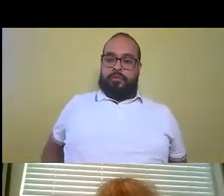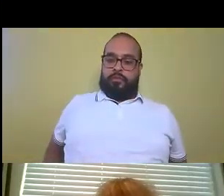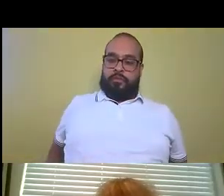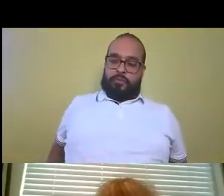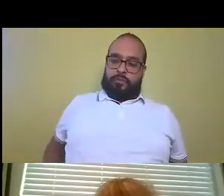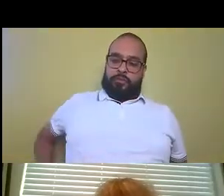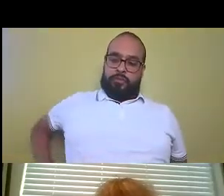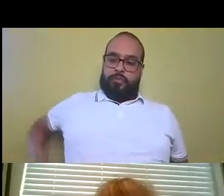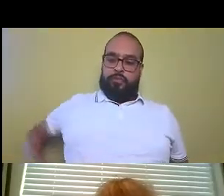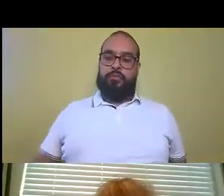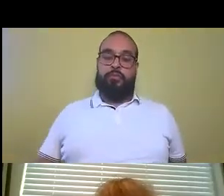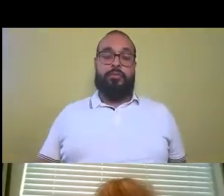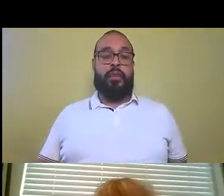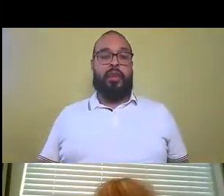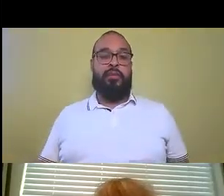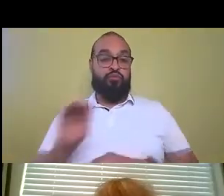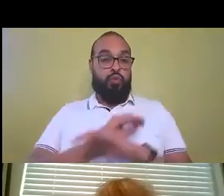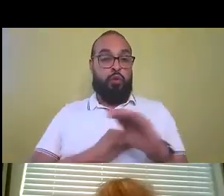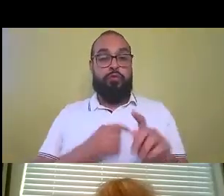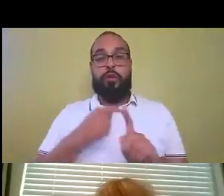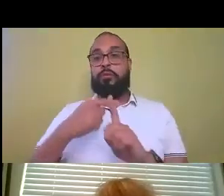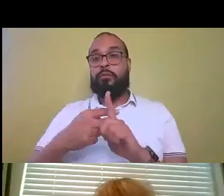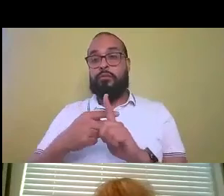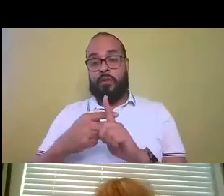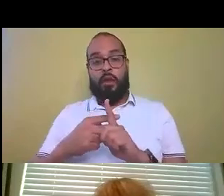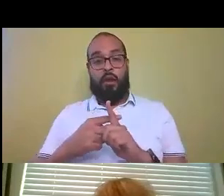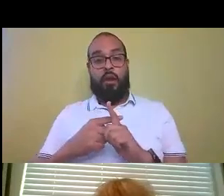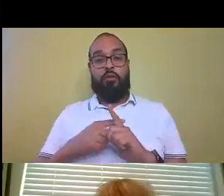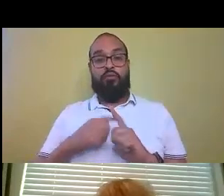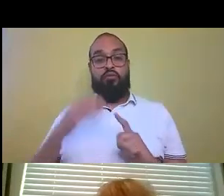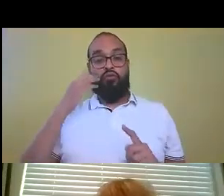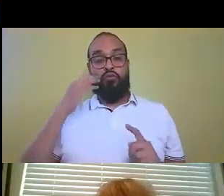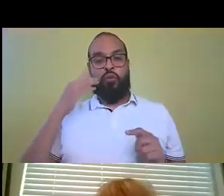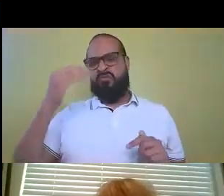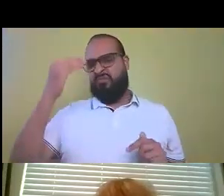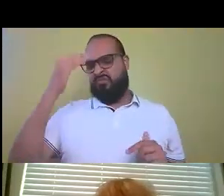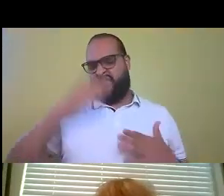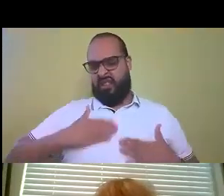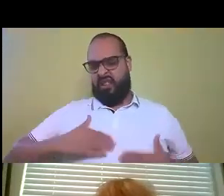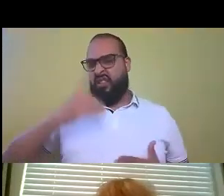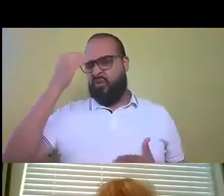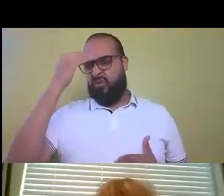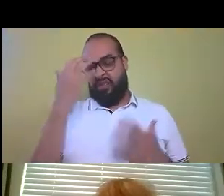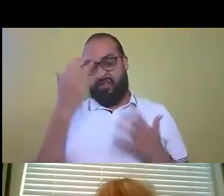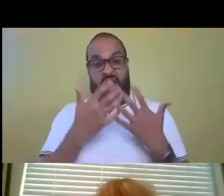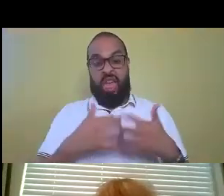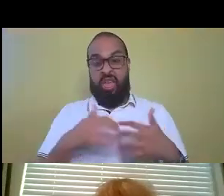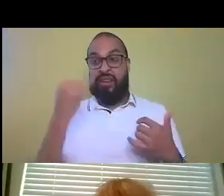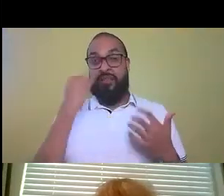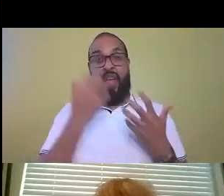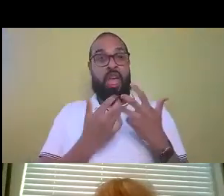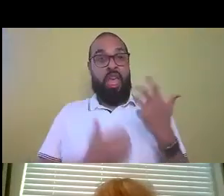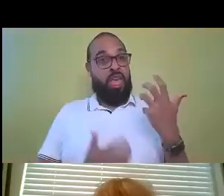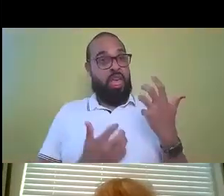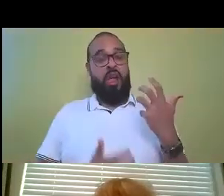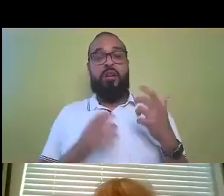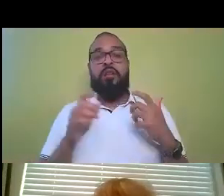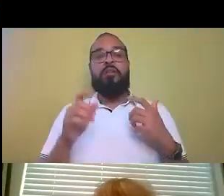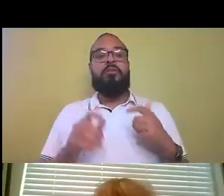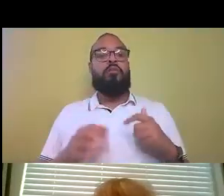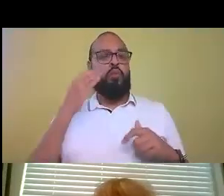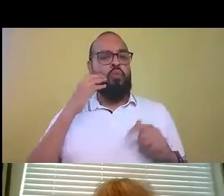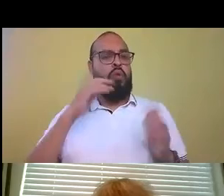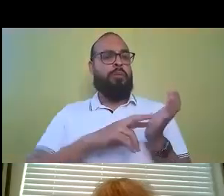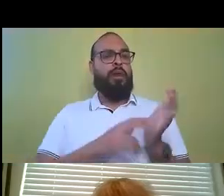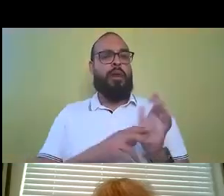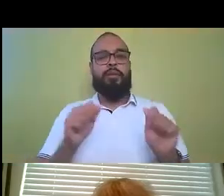So those are those sensory receptors in the joint. So getting those kids out of the walking position, getting them into the